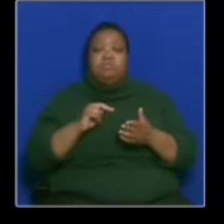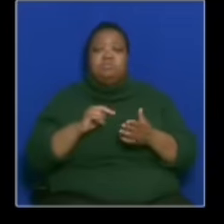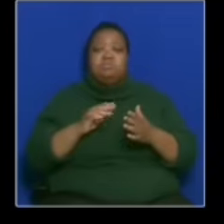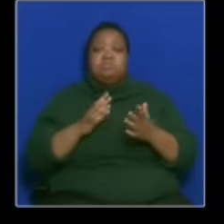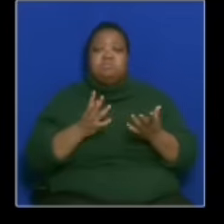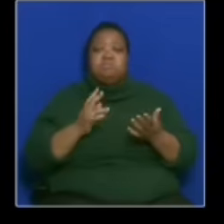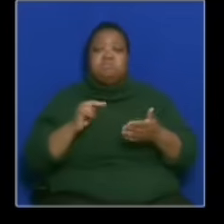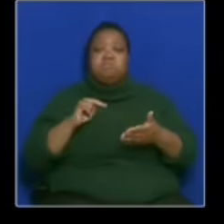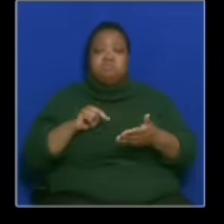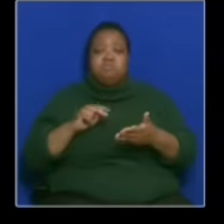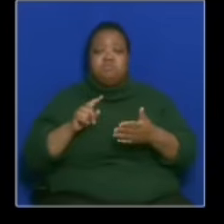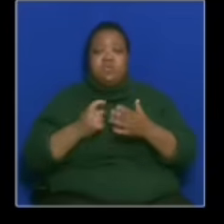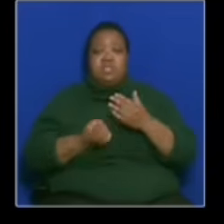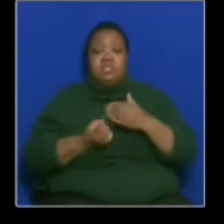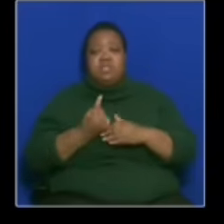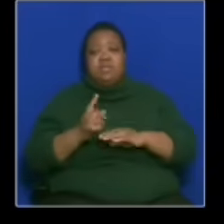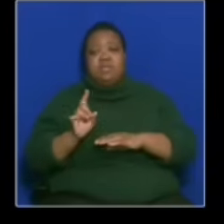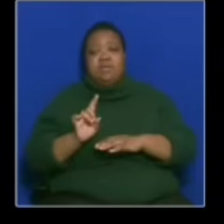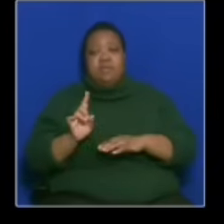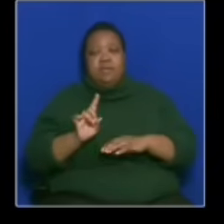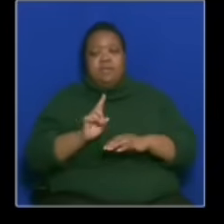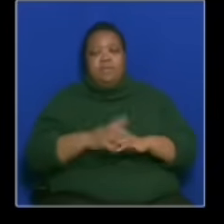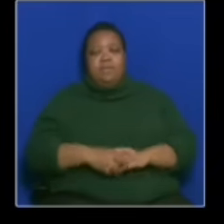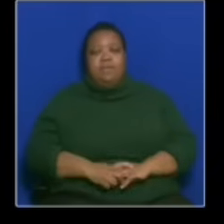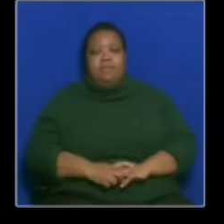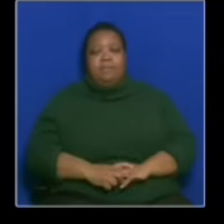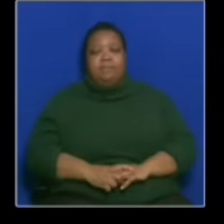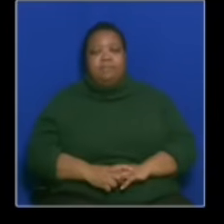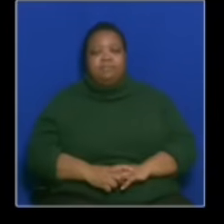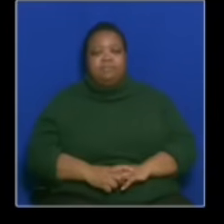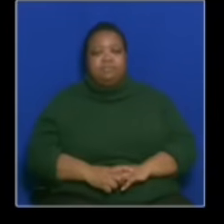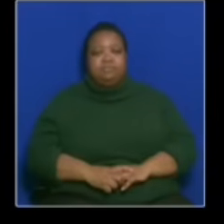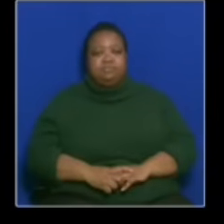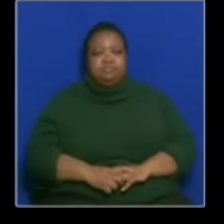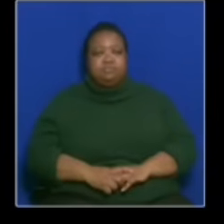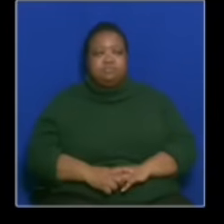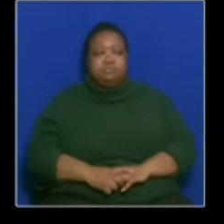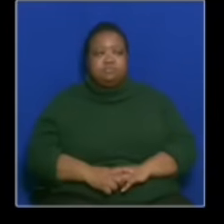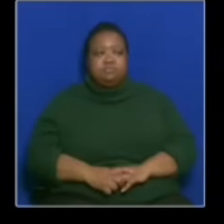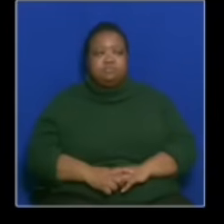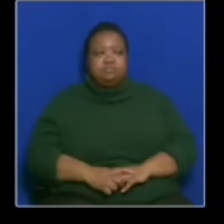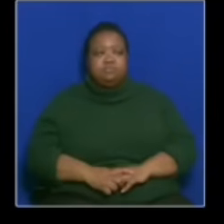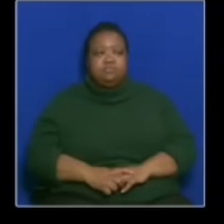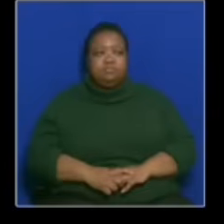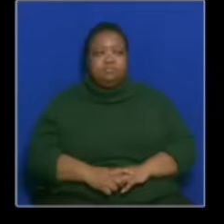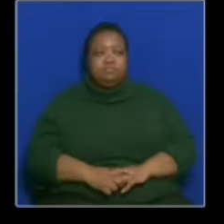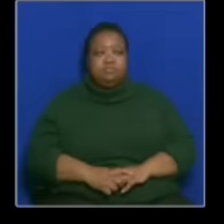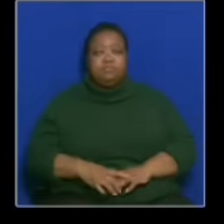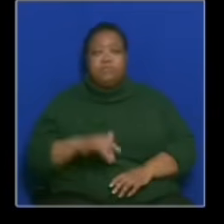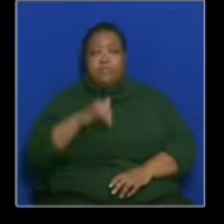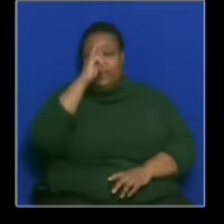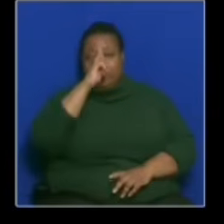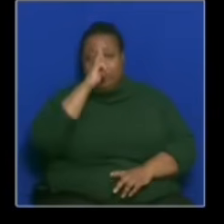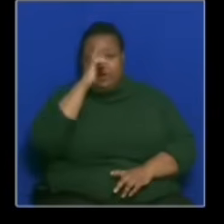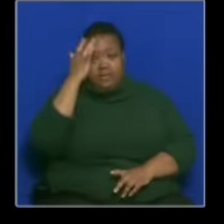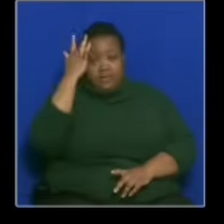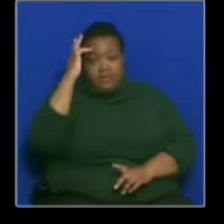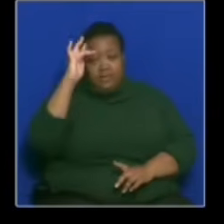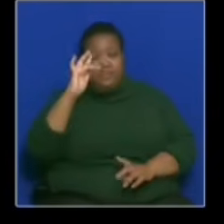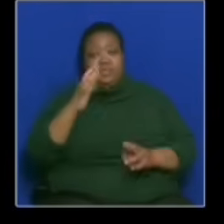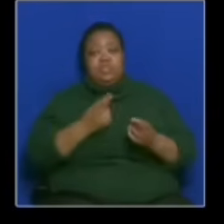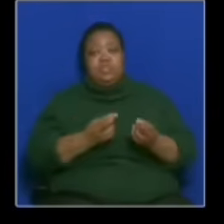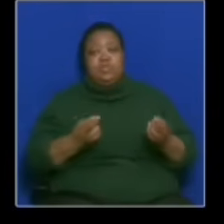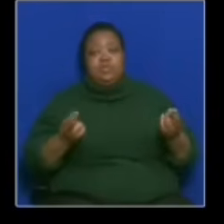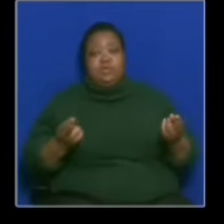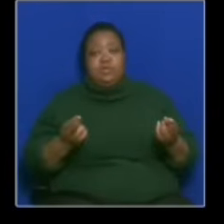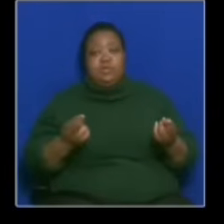here is that the crime intelligence resources are being used